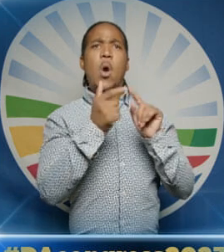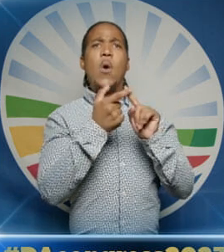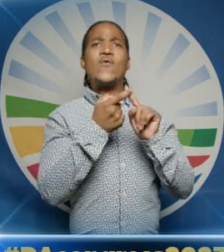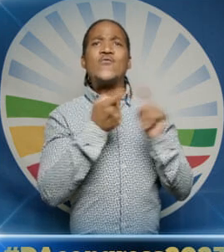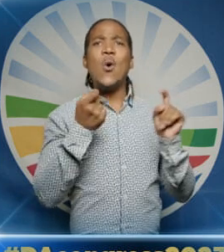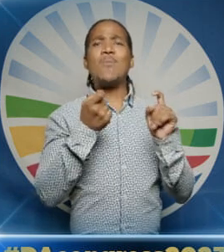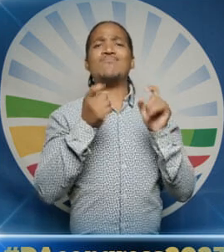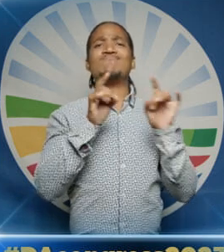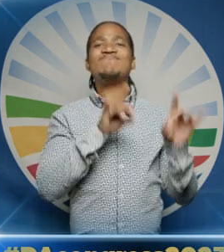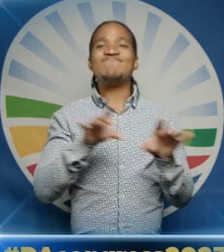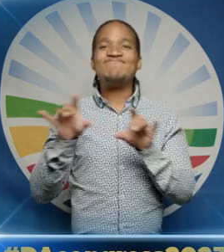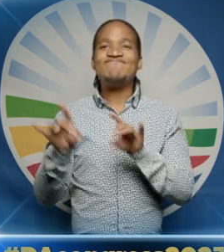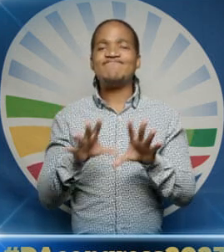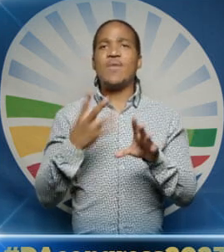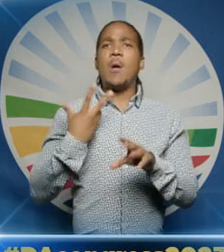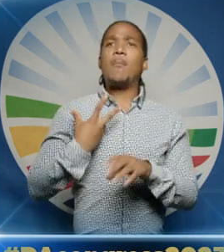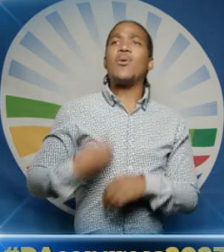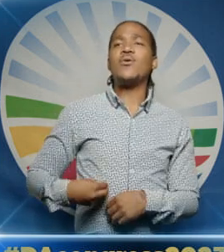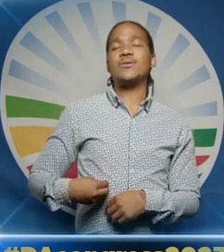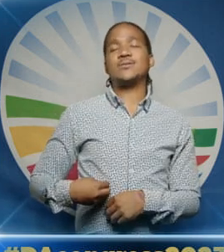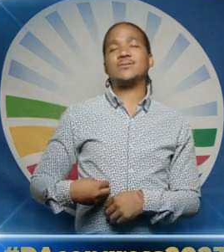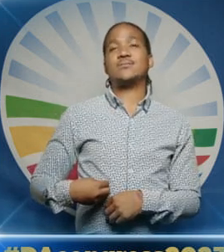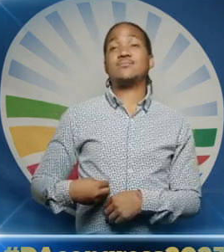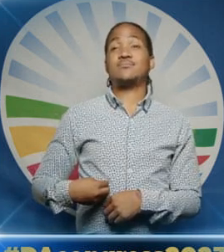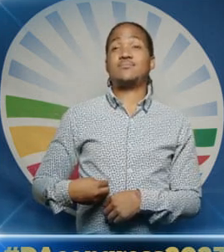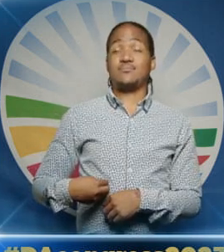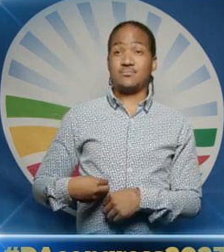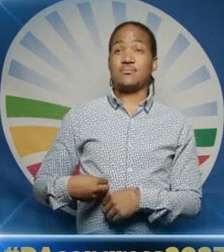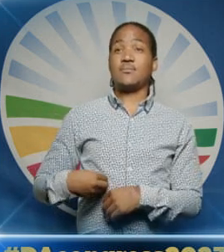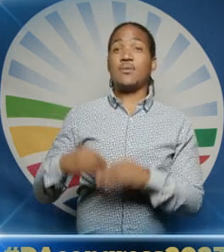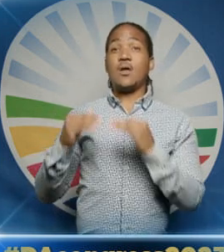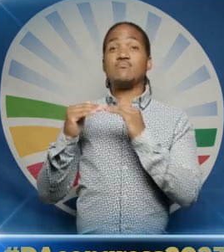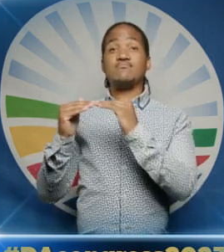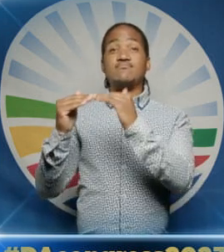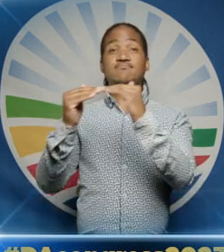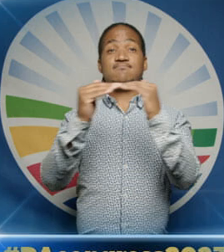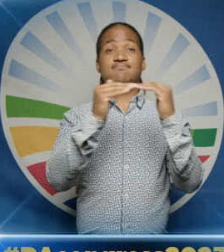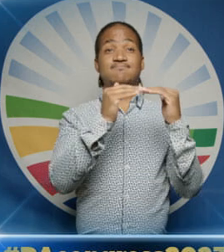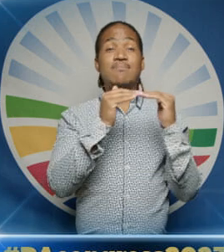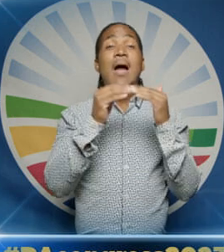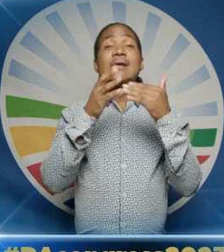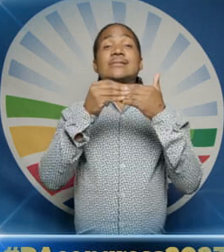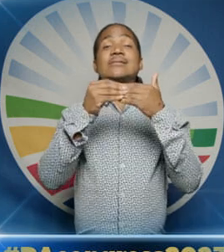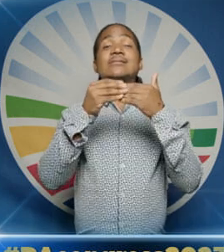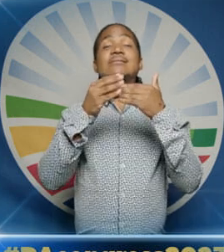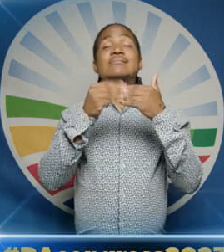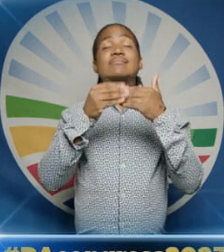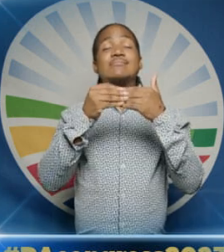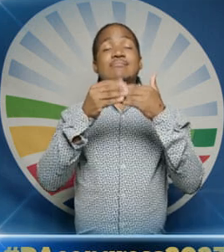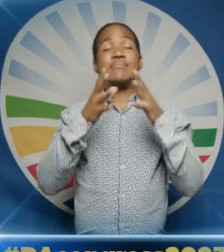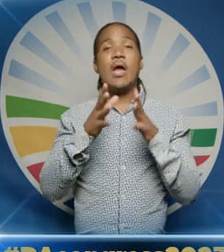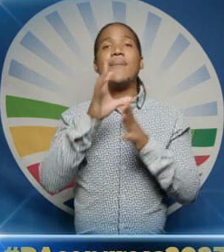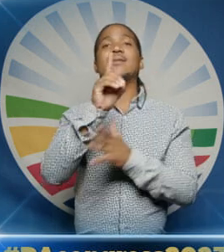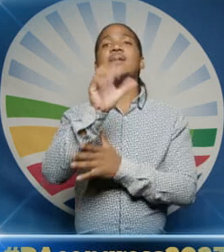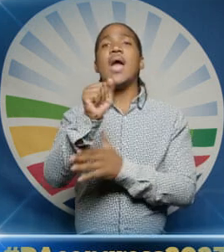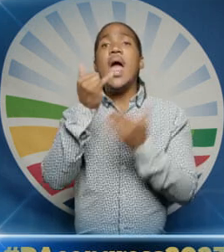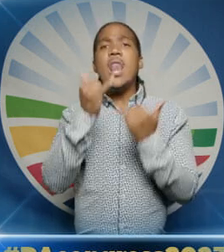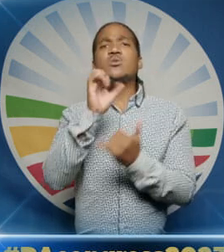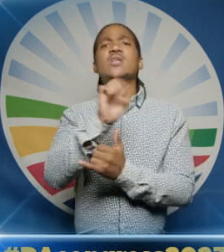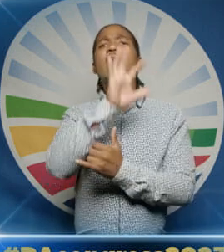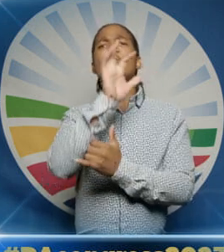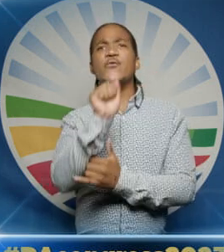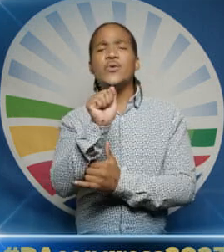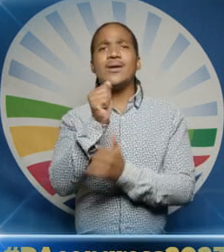of poverty. Democrats, make no mistake, South Africa is no longer at a crossroads.